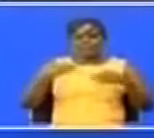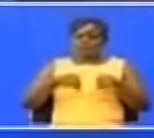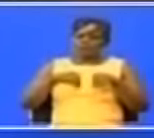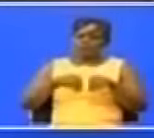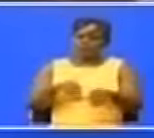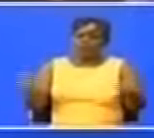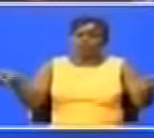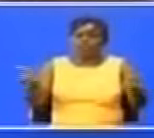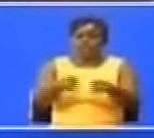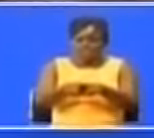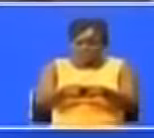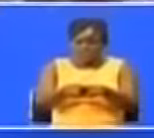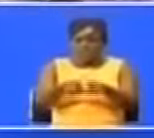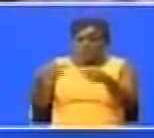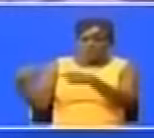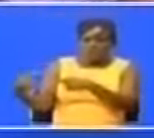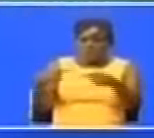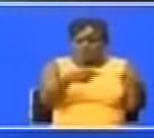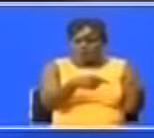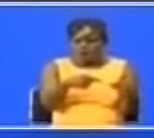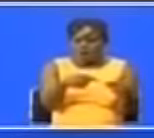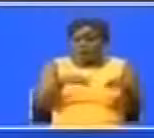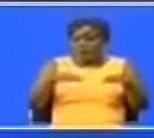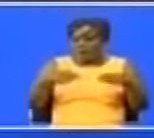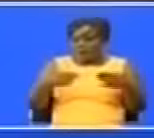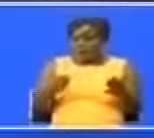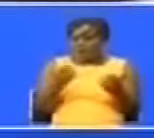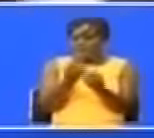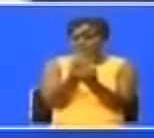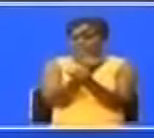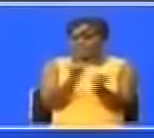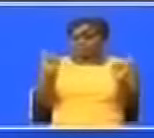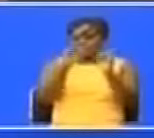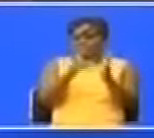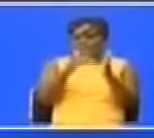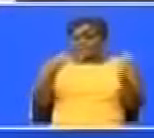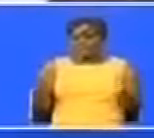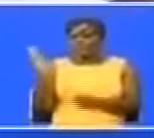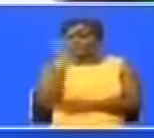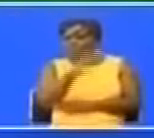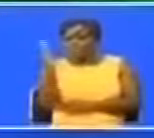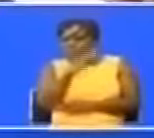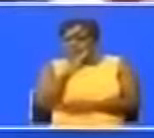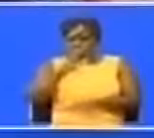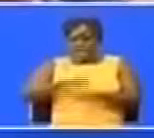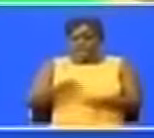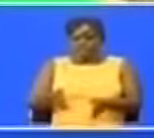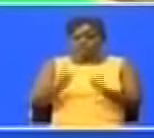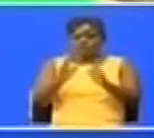suit in declaring war, or should we say independence, against dirt and street